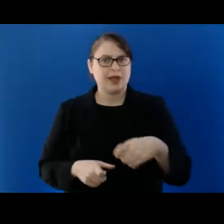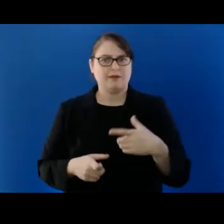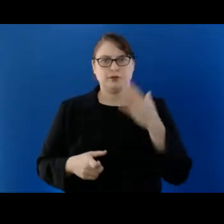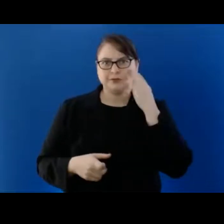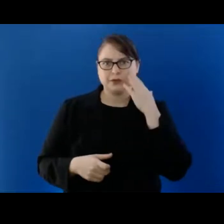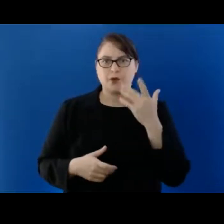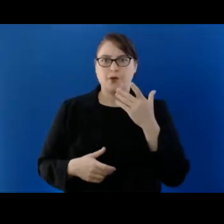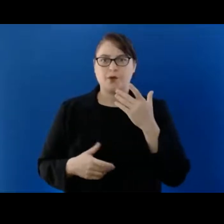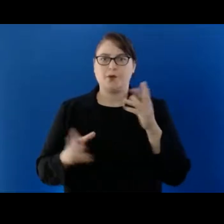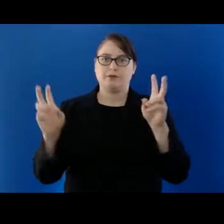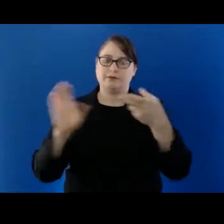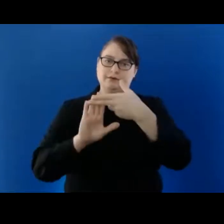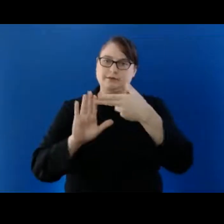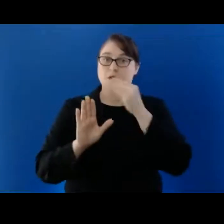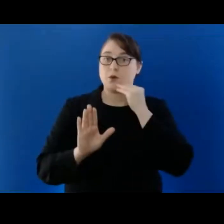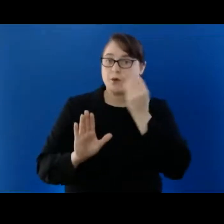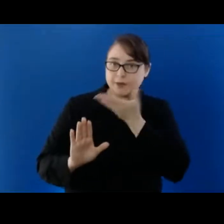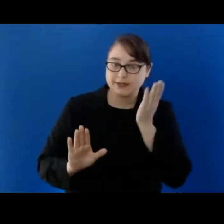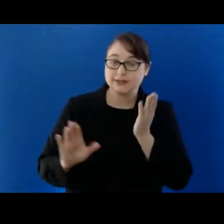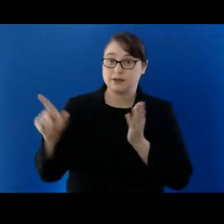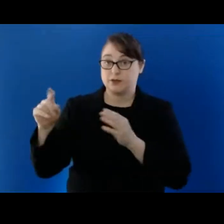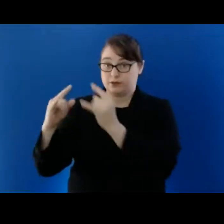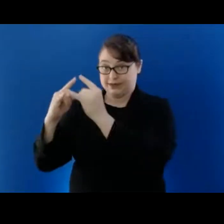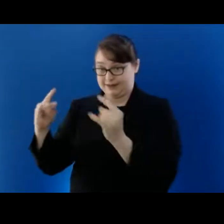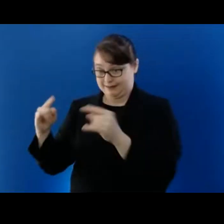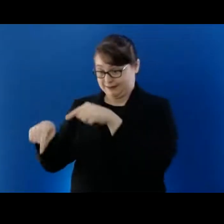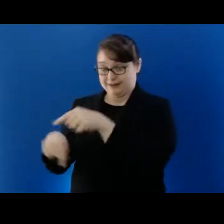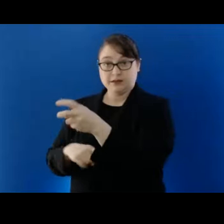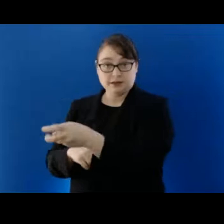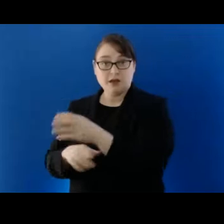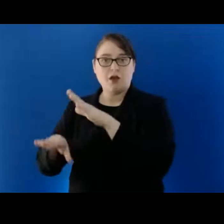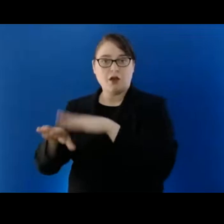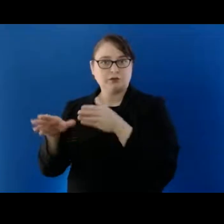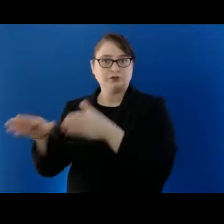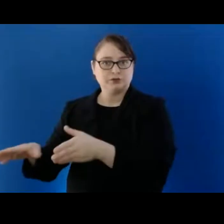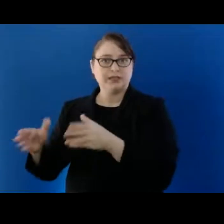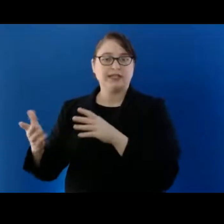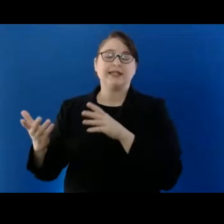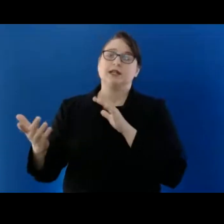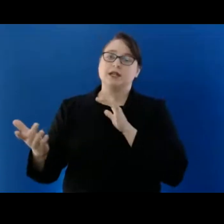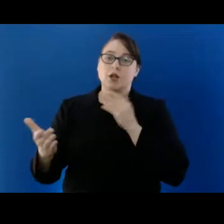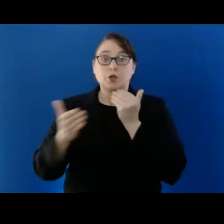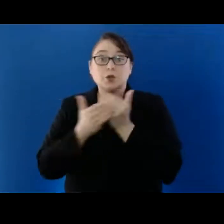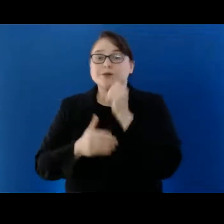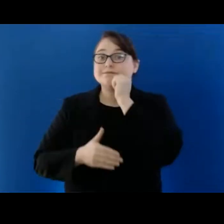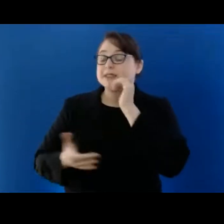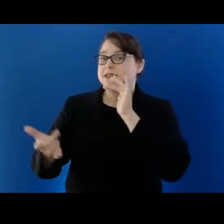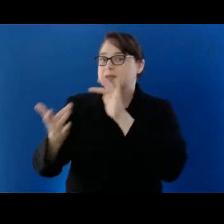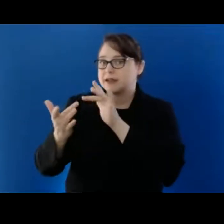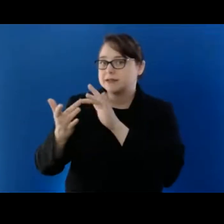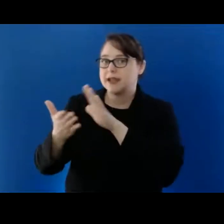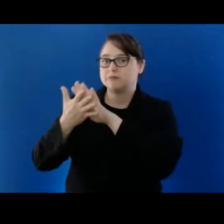on the street, you really want to educate them to, the close skin contact, the people that are in